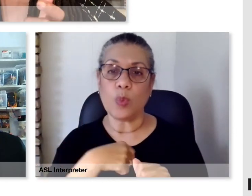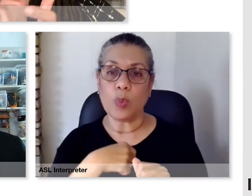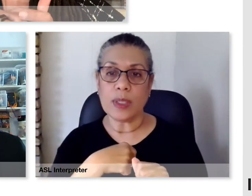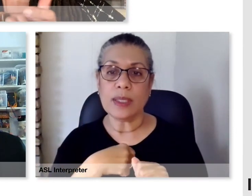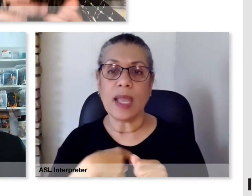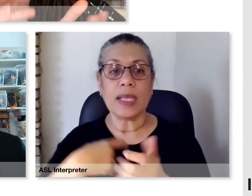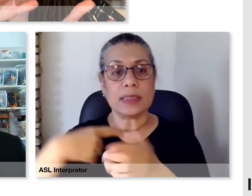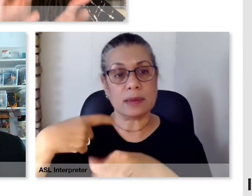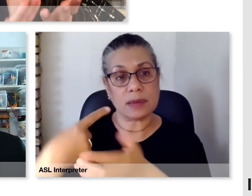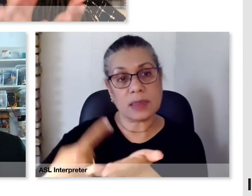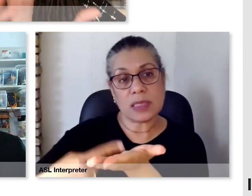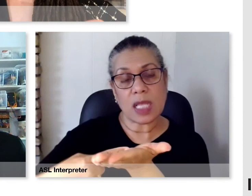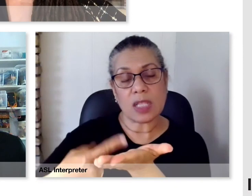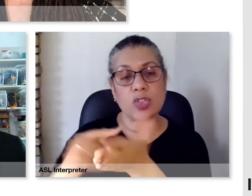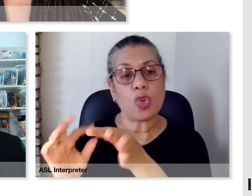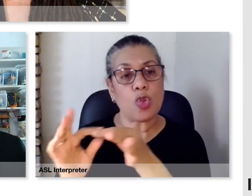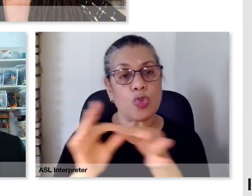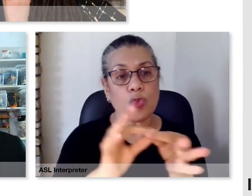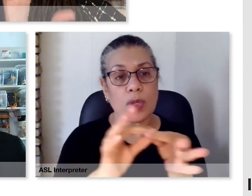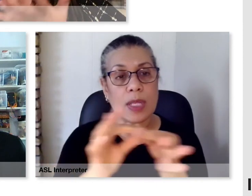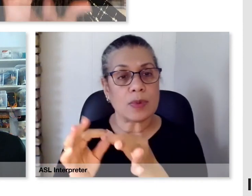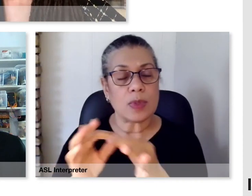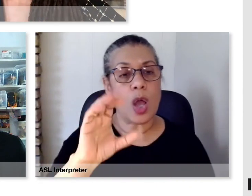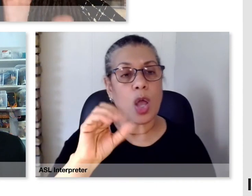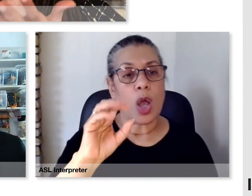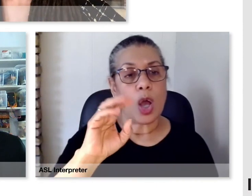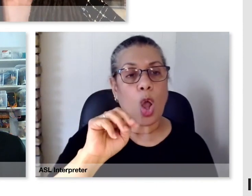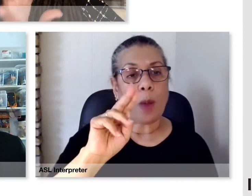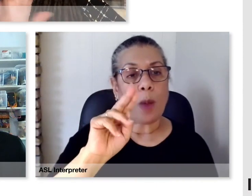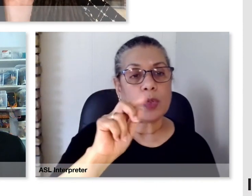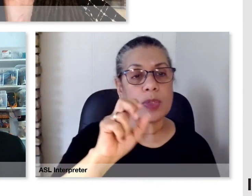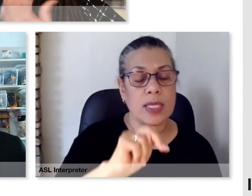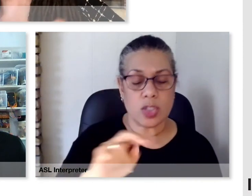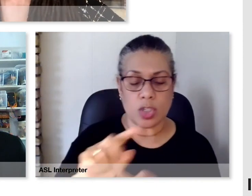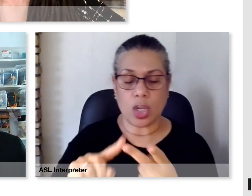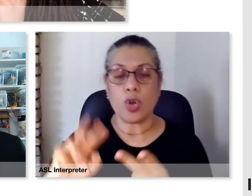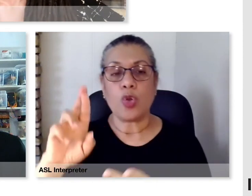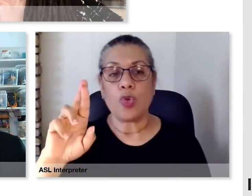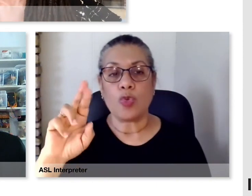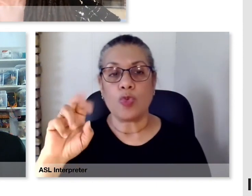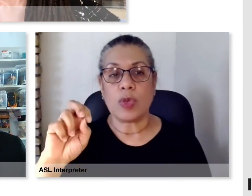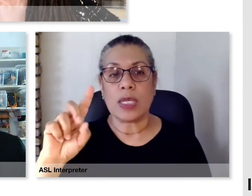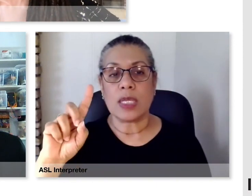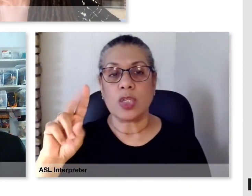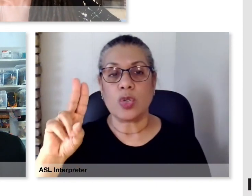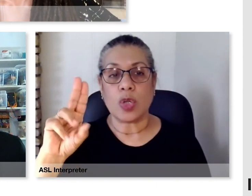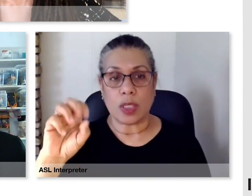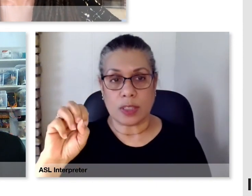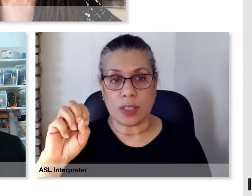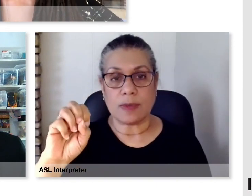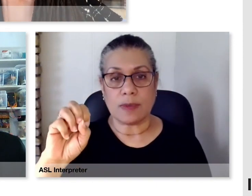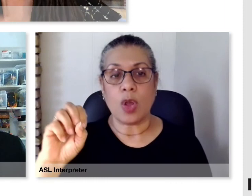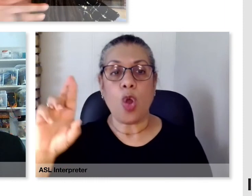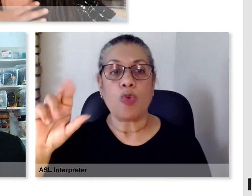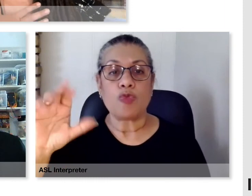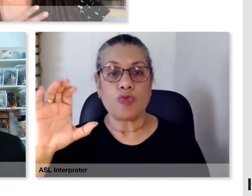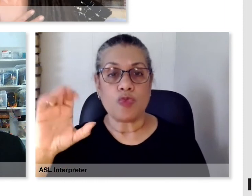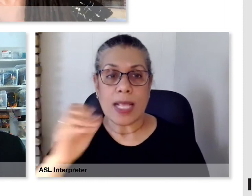talking about the relationship between computation and reductive, racist, sexist forms of hierarchy. But I also want to